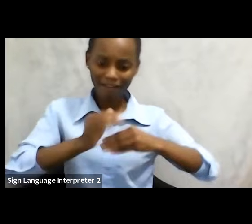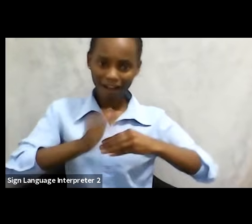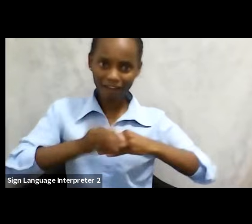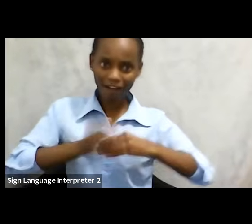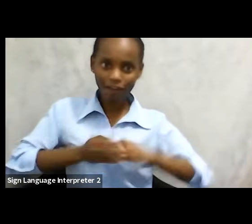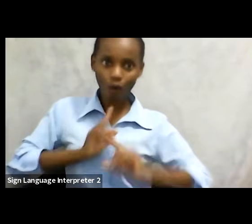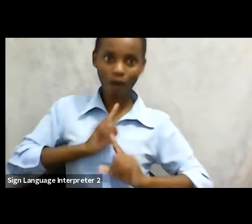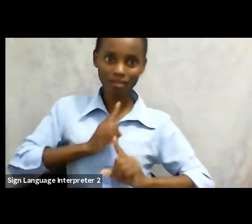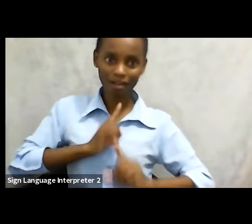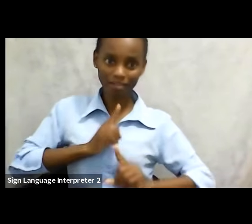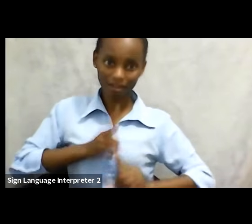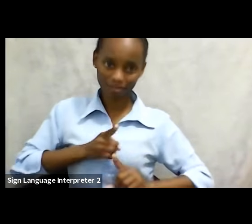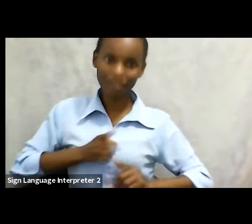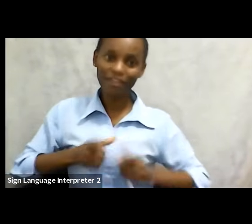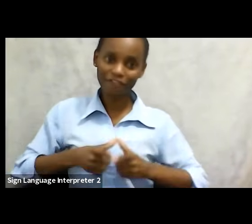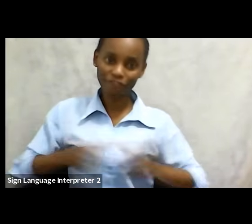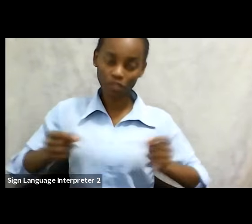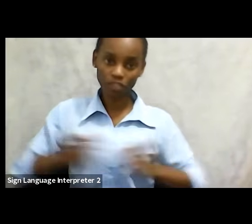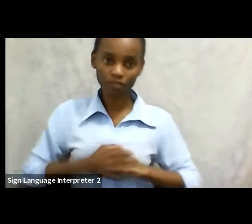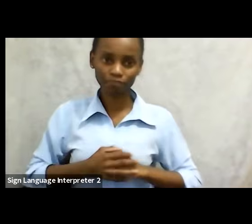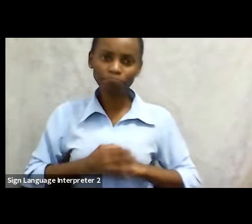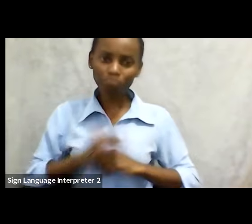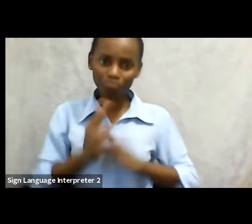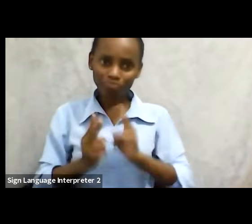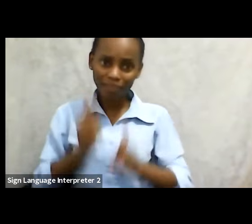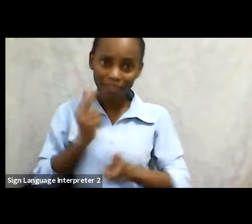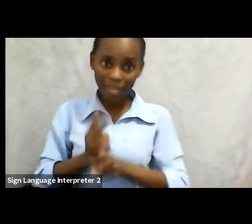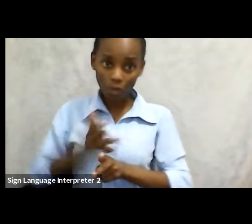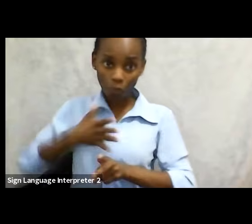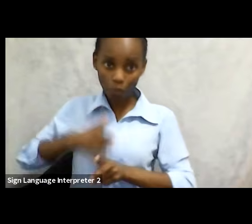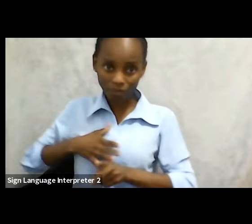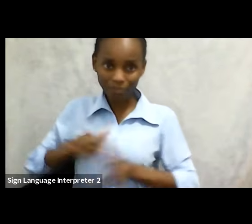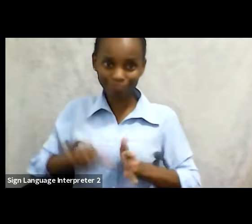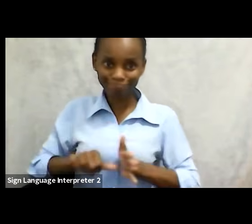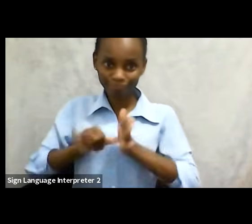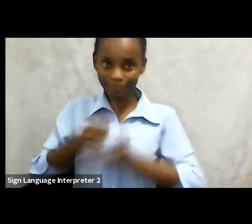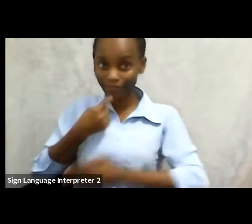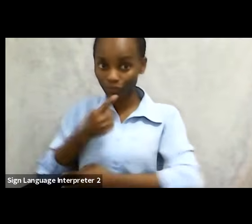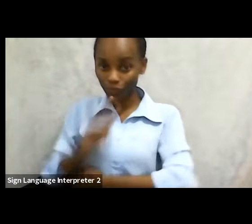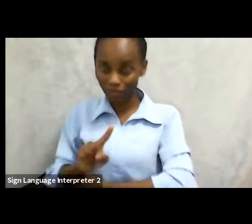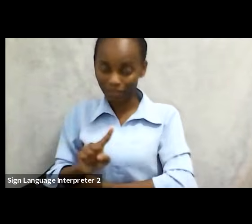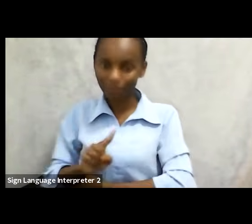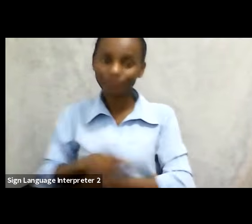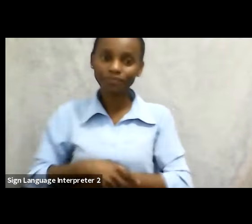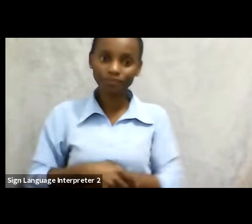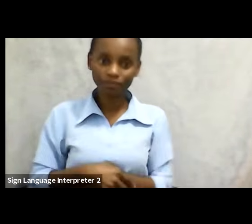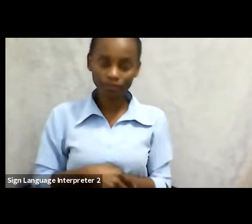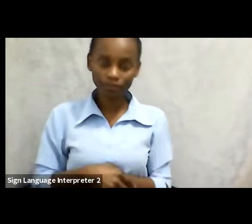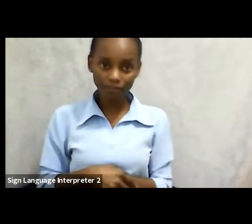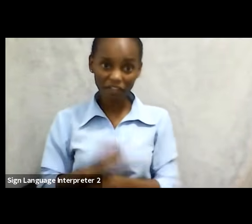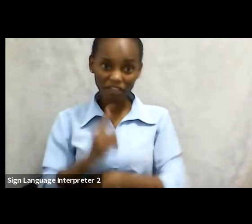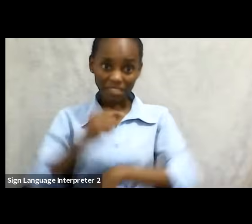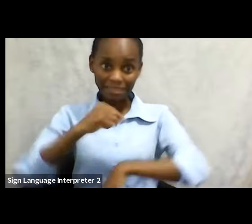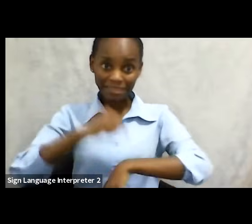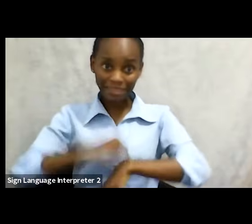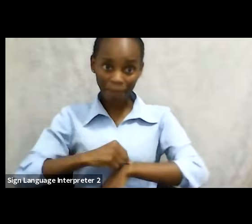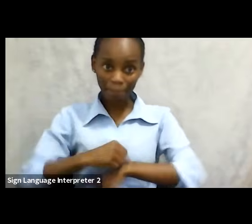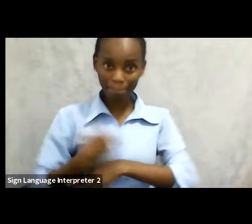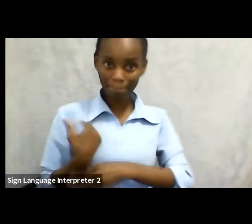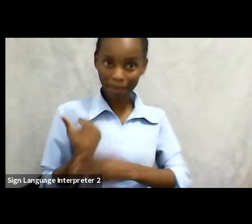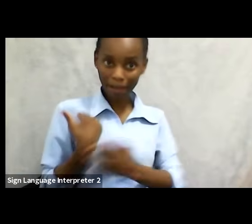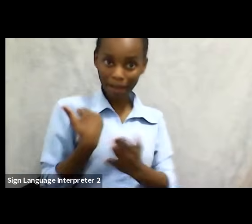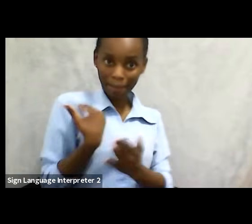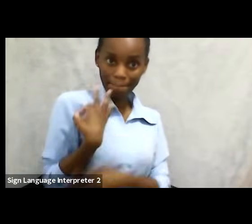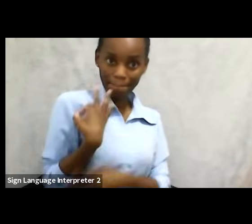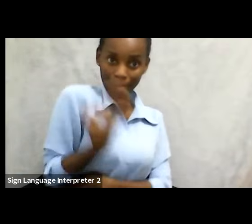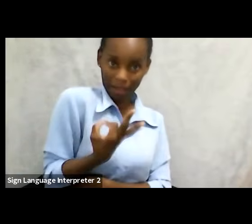on what Justin has said. For first-time applicants, you get a